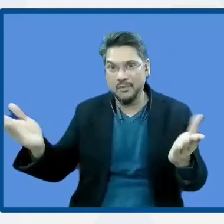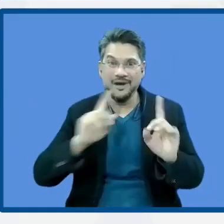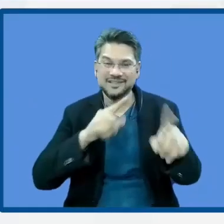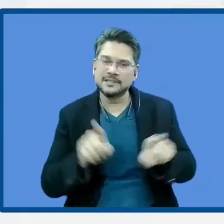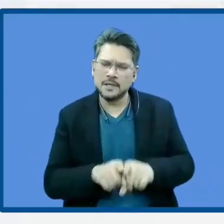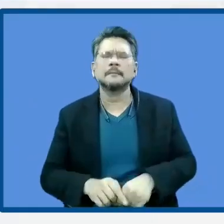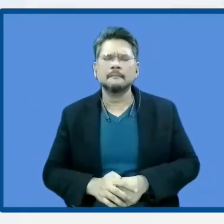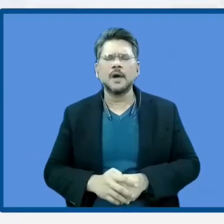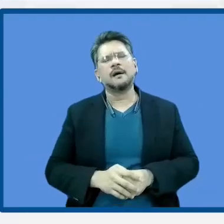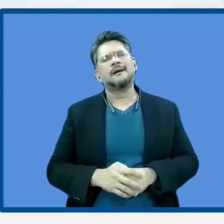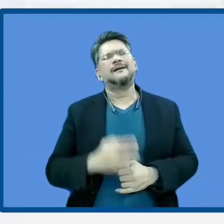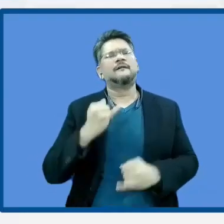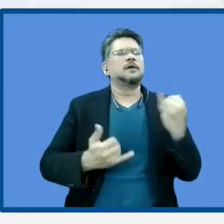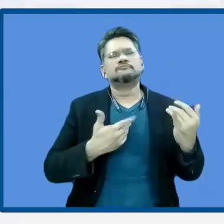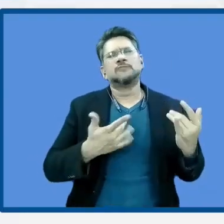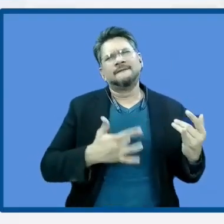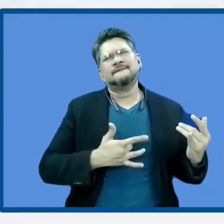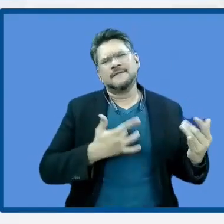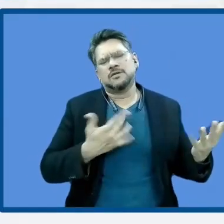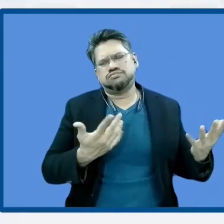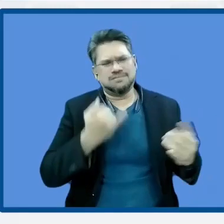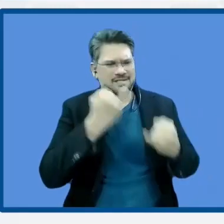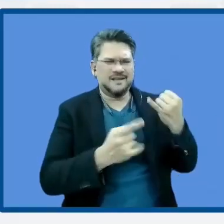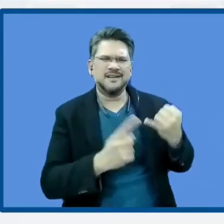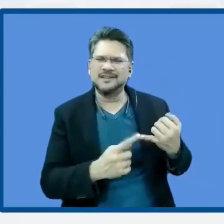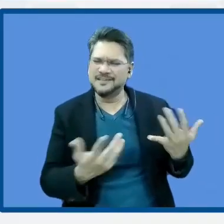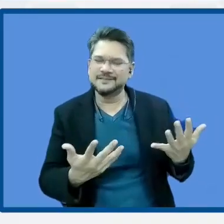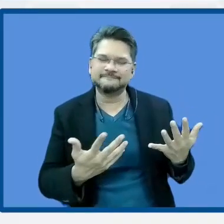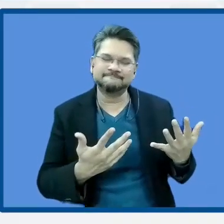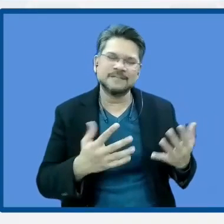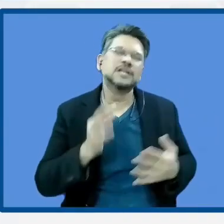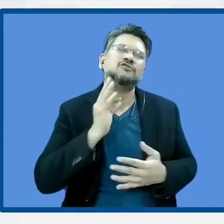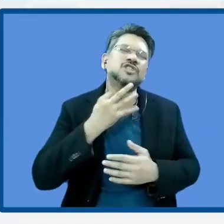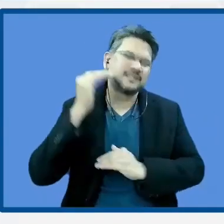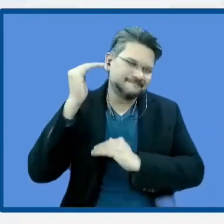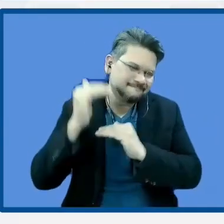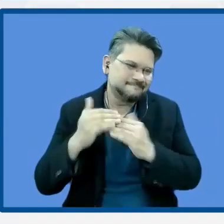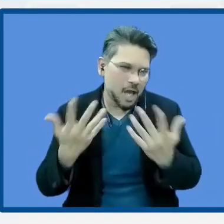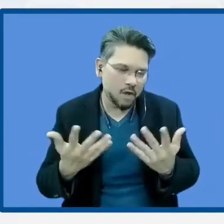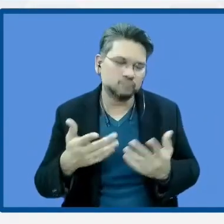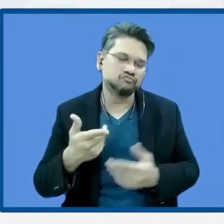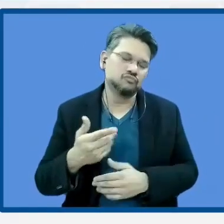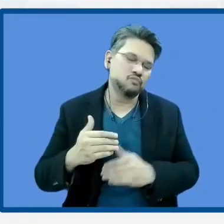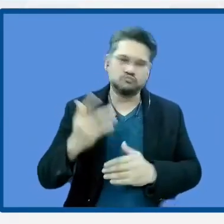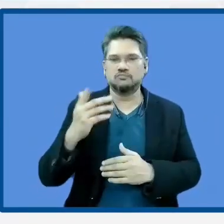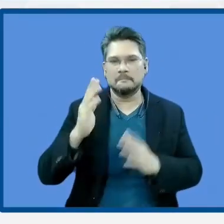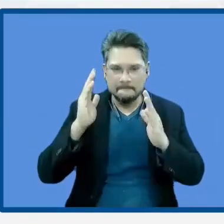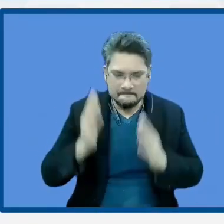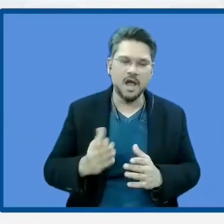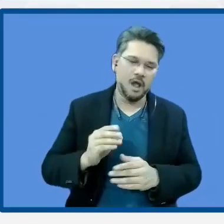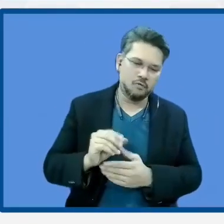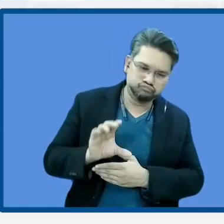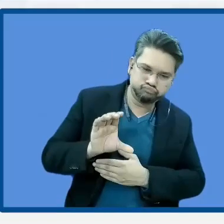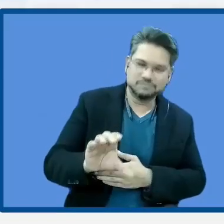forget this last part. Reduction of risk is a contribution to sustainable development. We